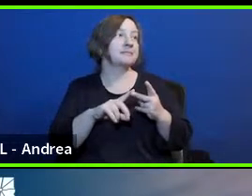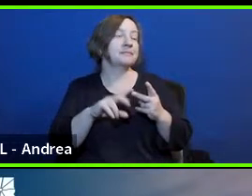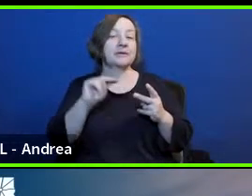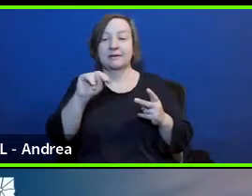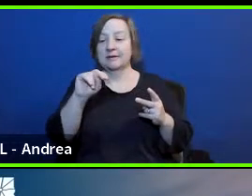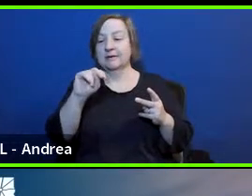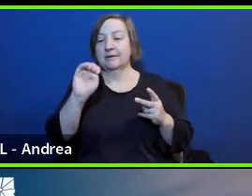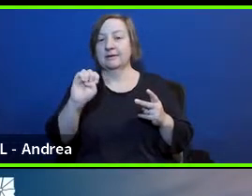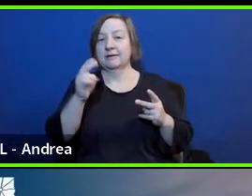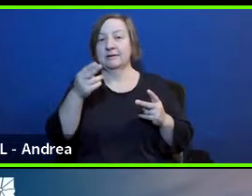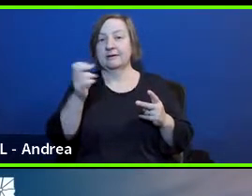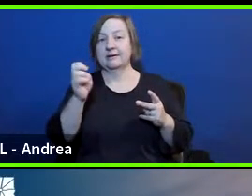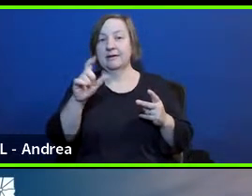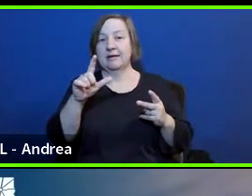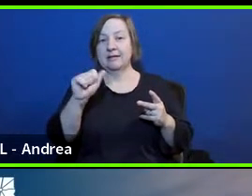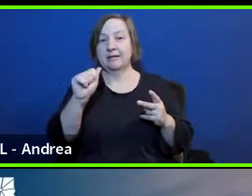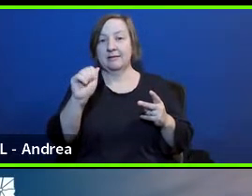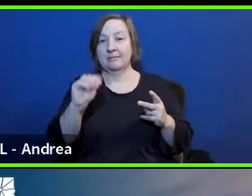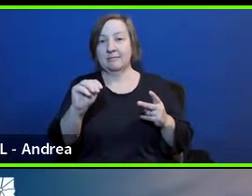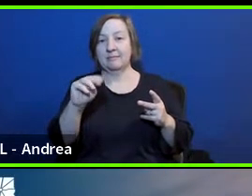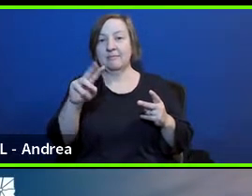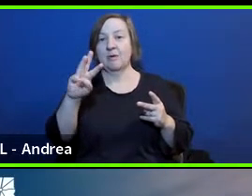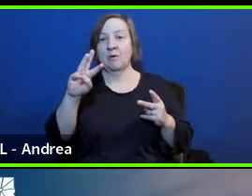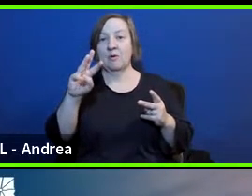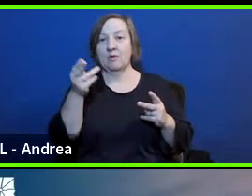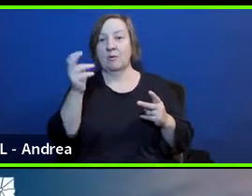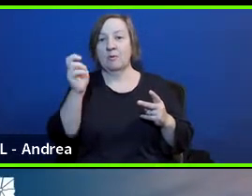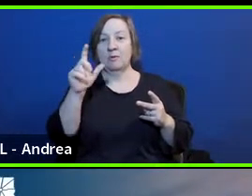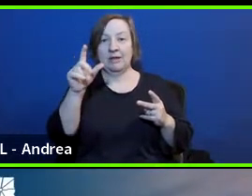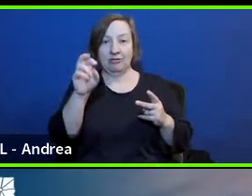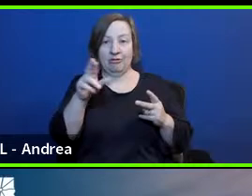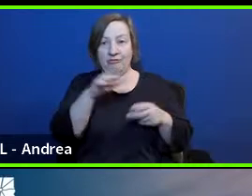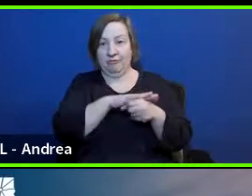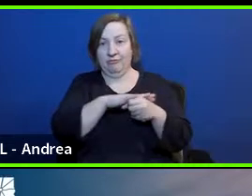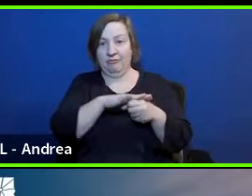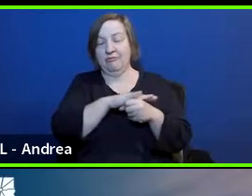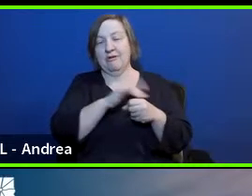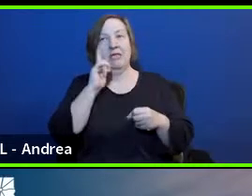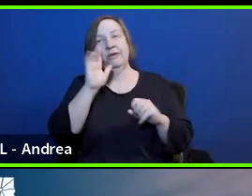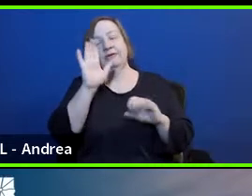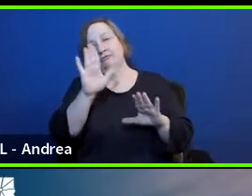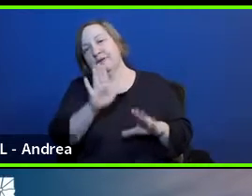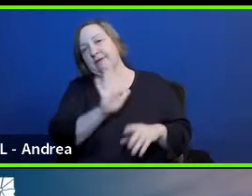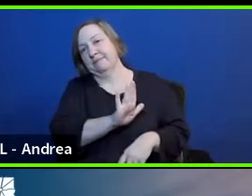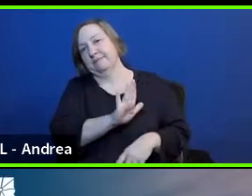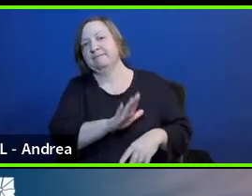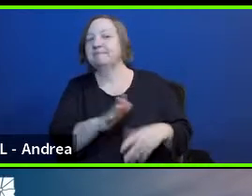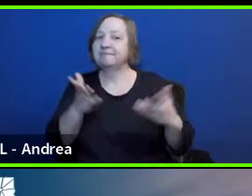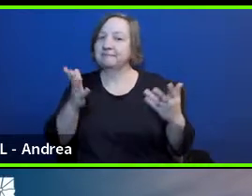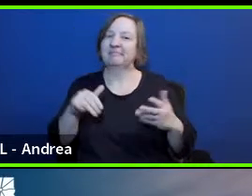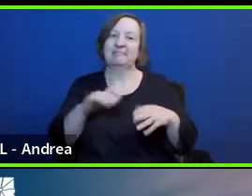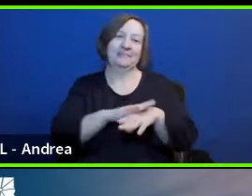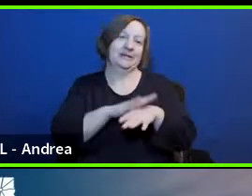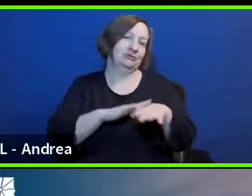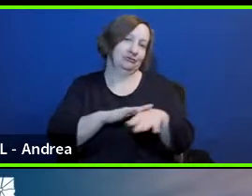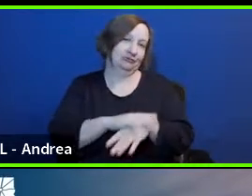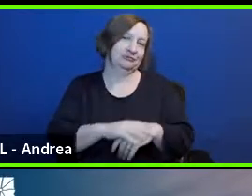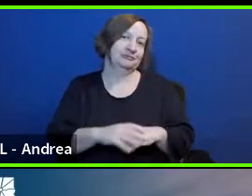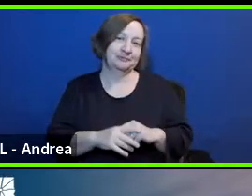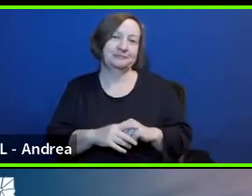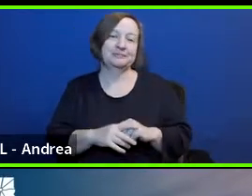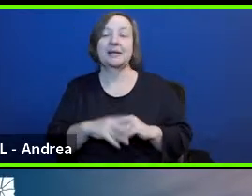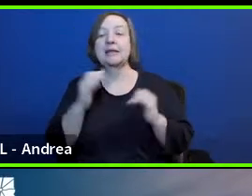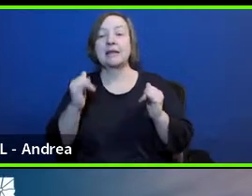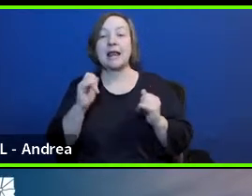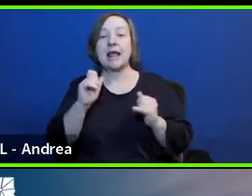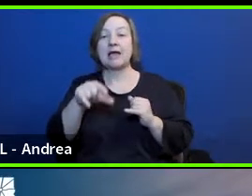Nehalem Wheeler area. And I just think it's just terrific. So yeah, the beach. And why don't